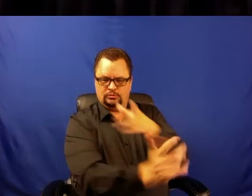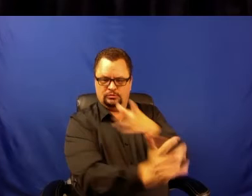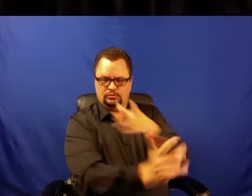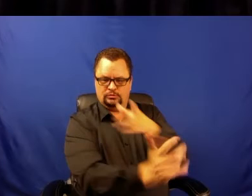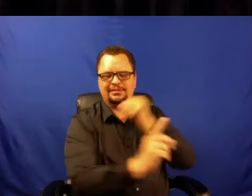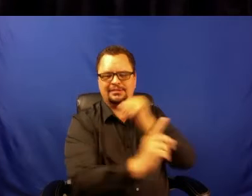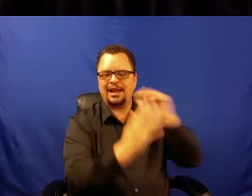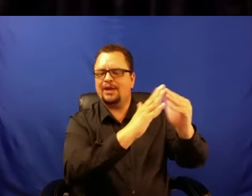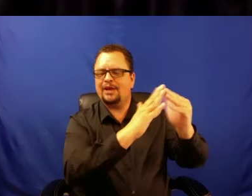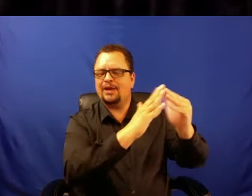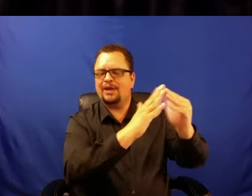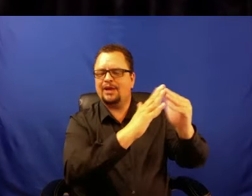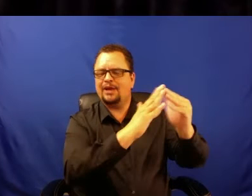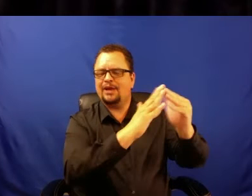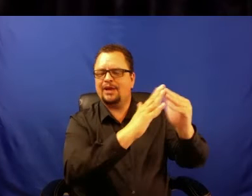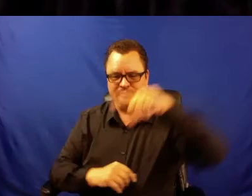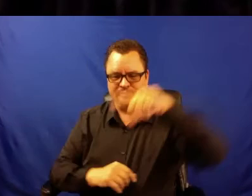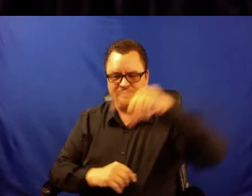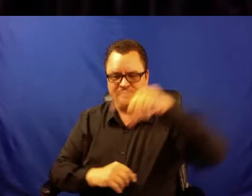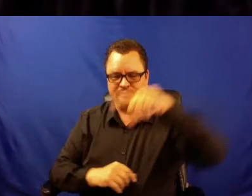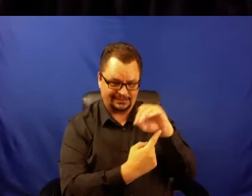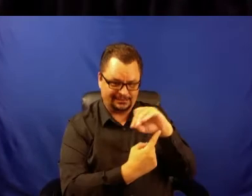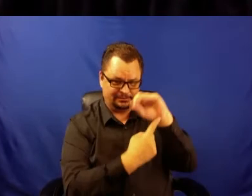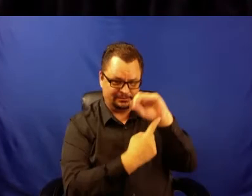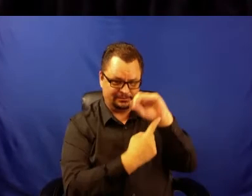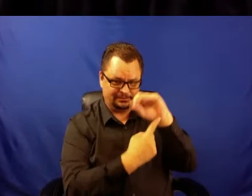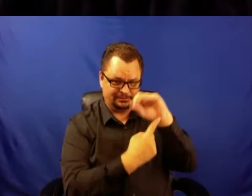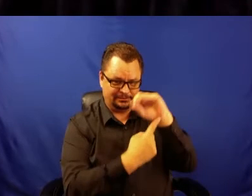Paso County will not